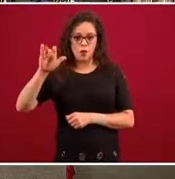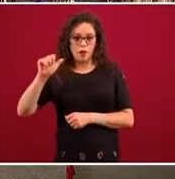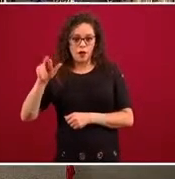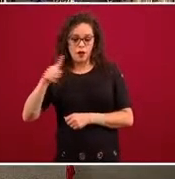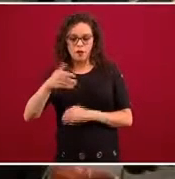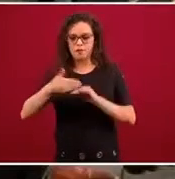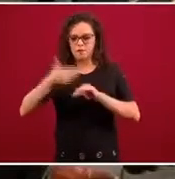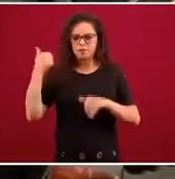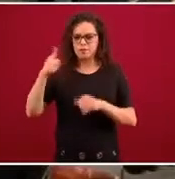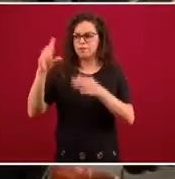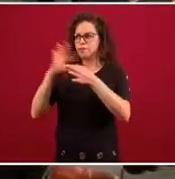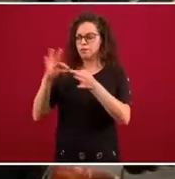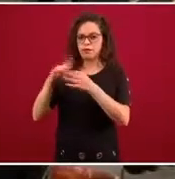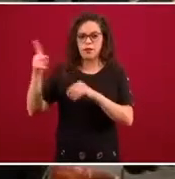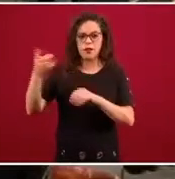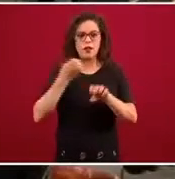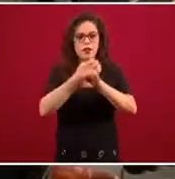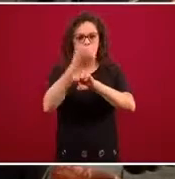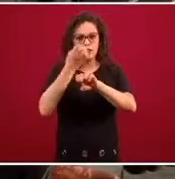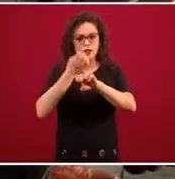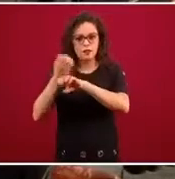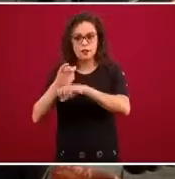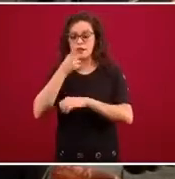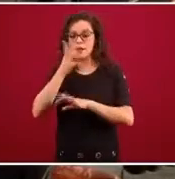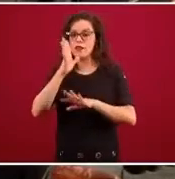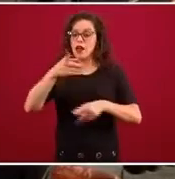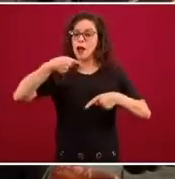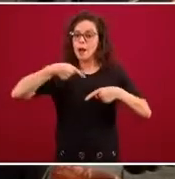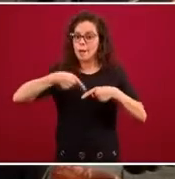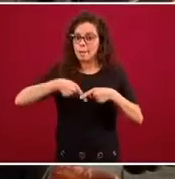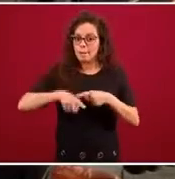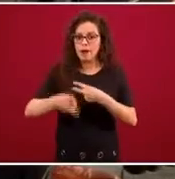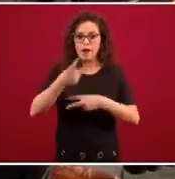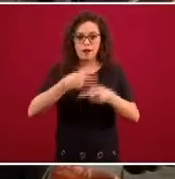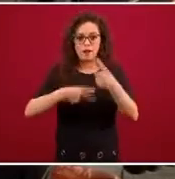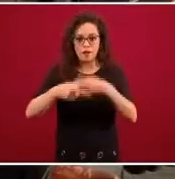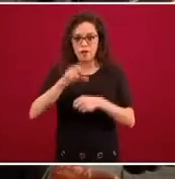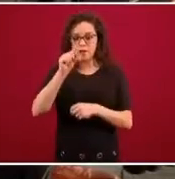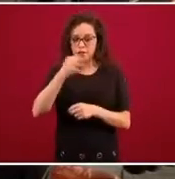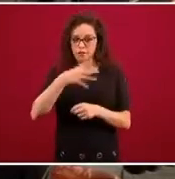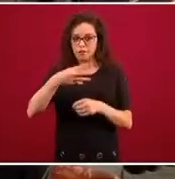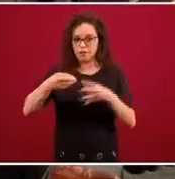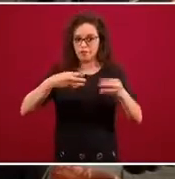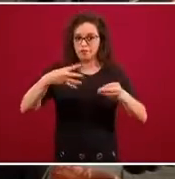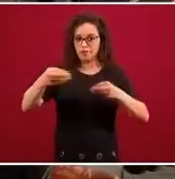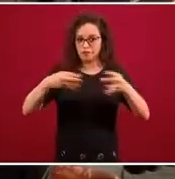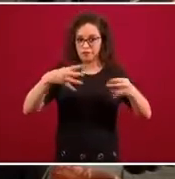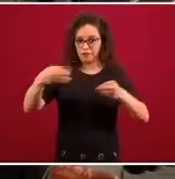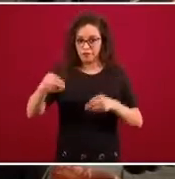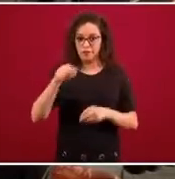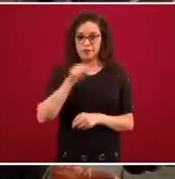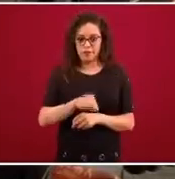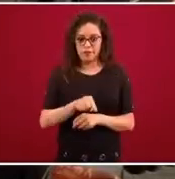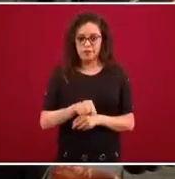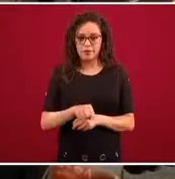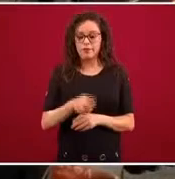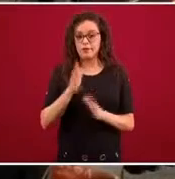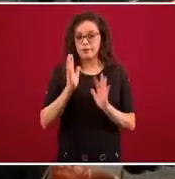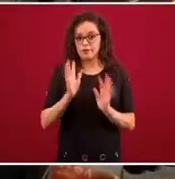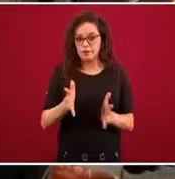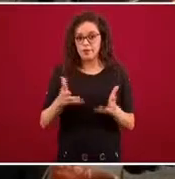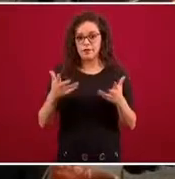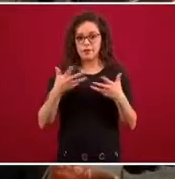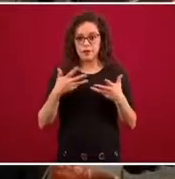Alomia. I want to ask you, these states that you and municipalities that you were talking about, which